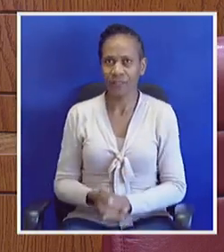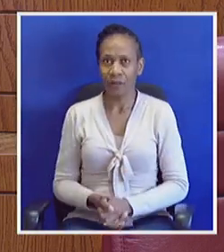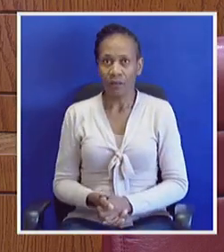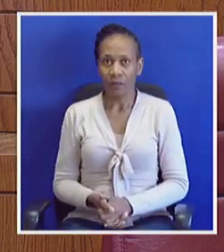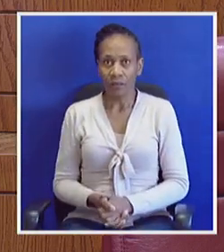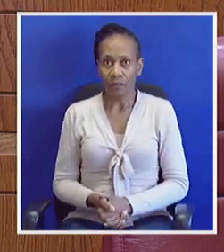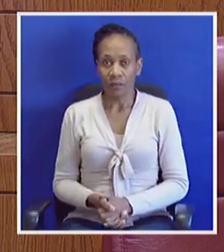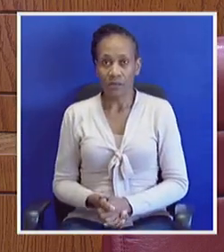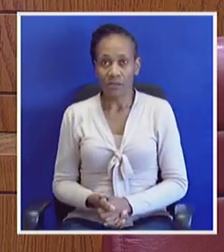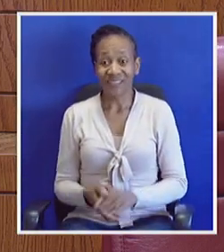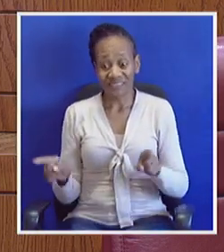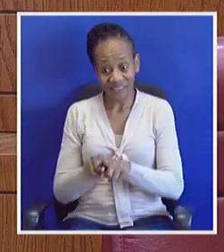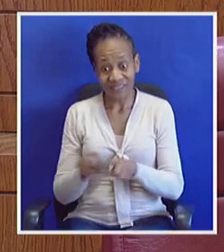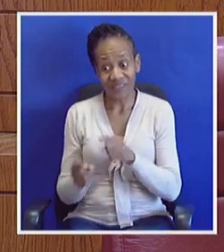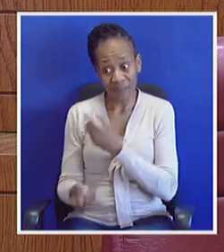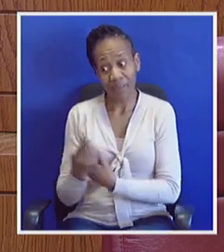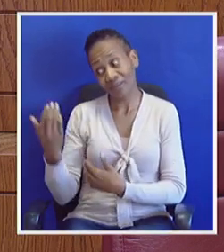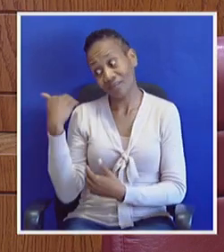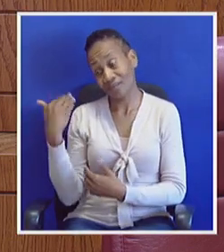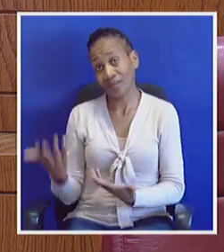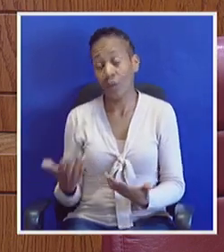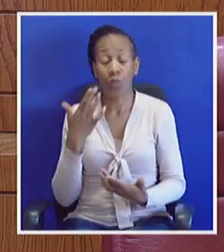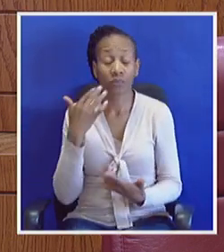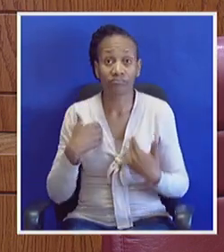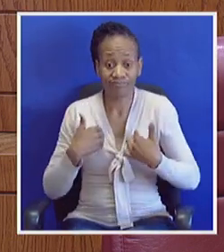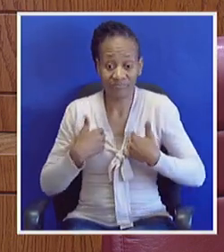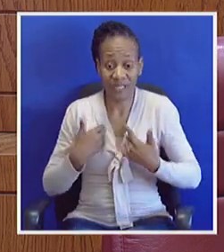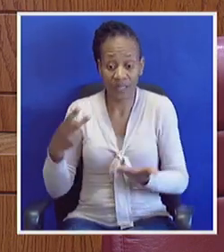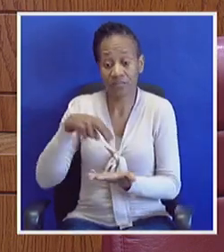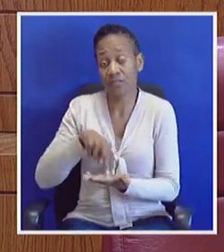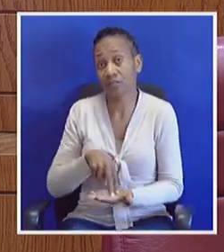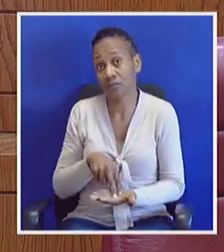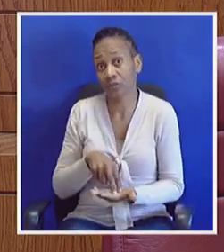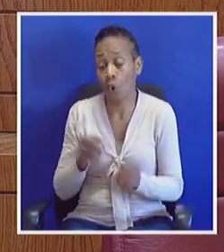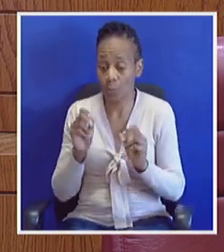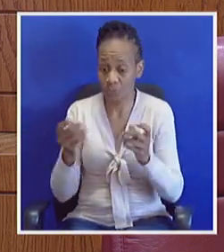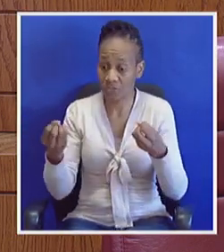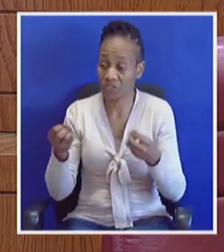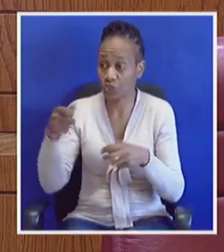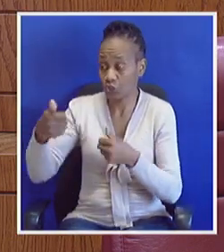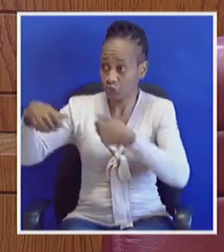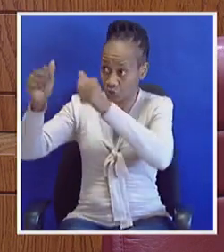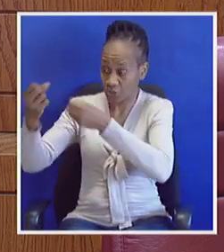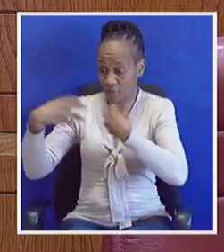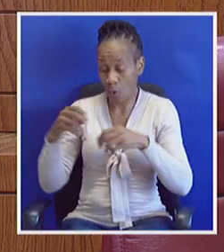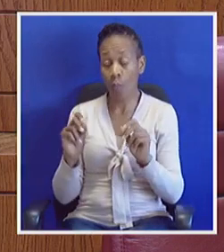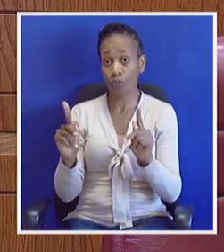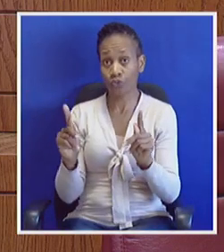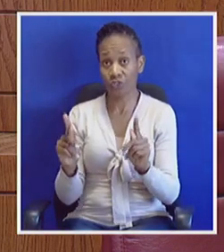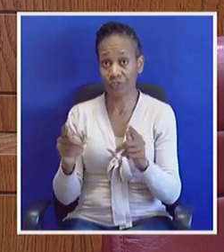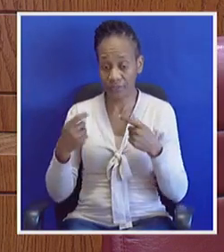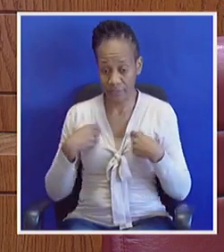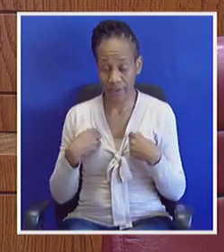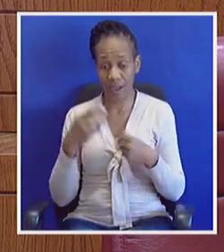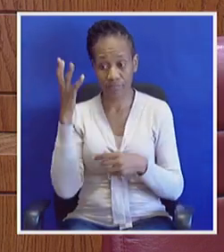Honorable Chair, that's what they were doing even yesterday when I was afforded an opportunity to address the